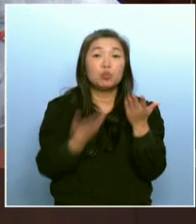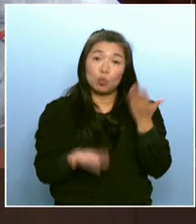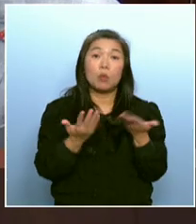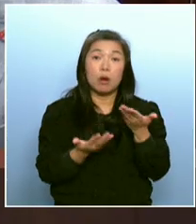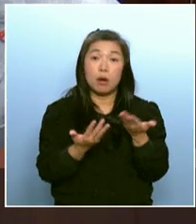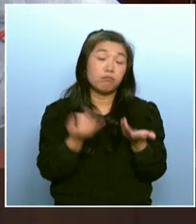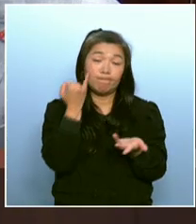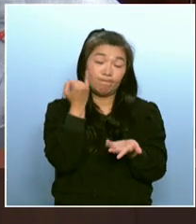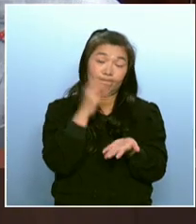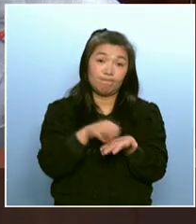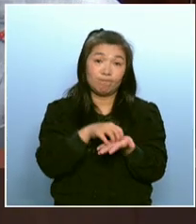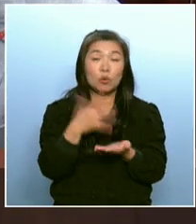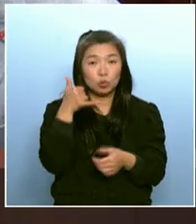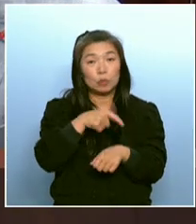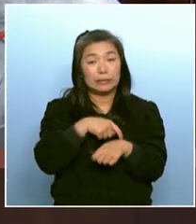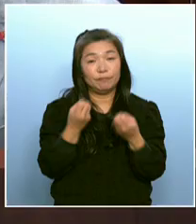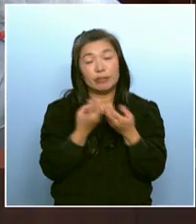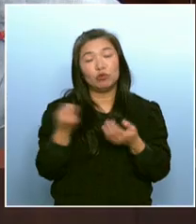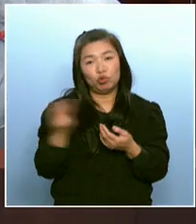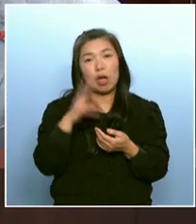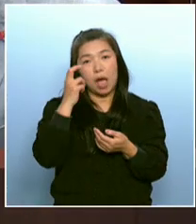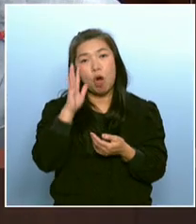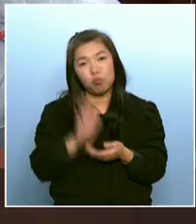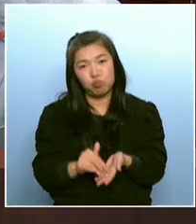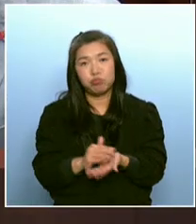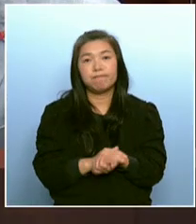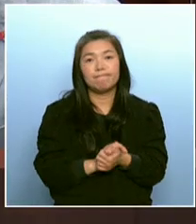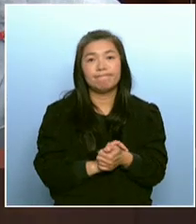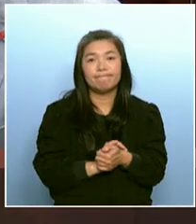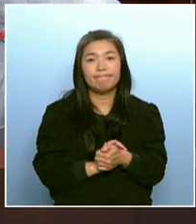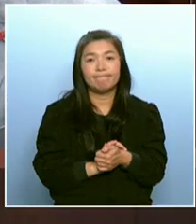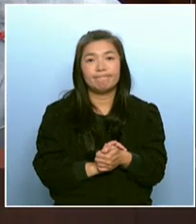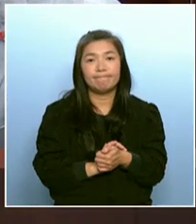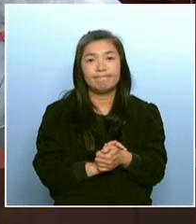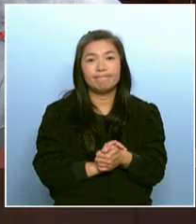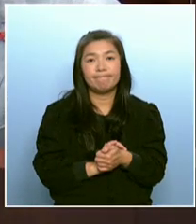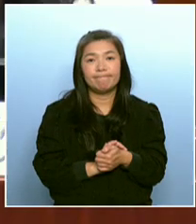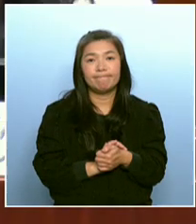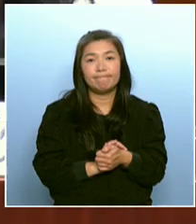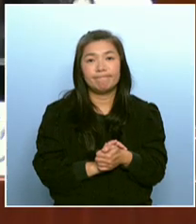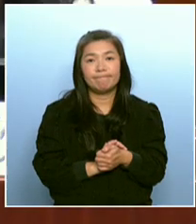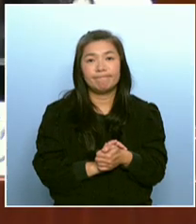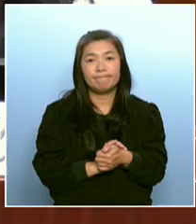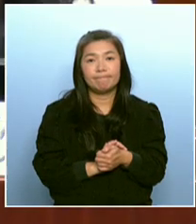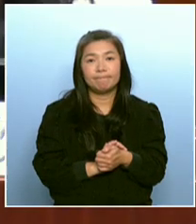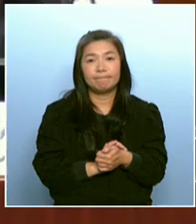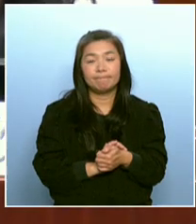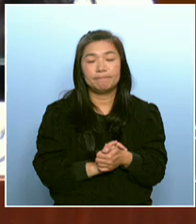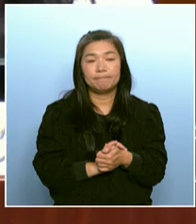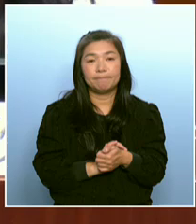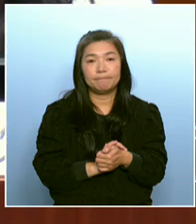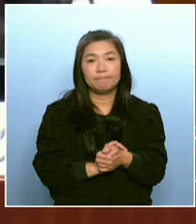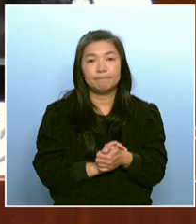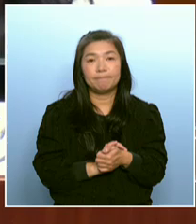As there is population move in, the actual service demand may be different. We will follow up on